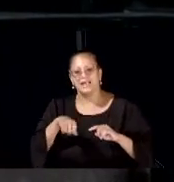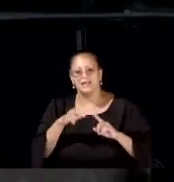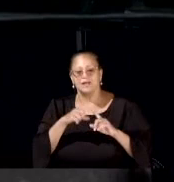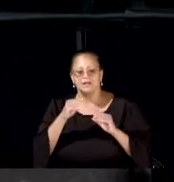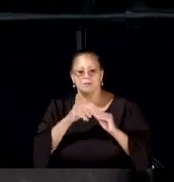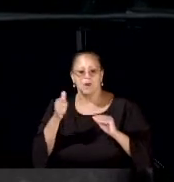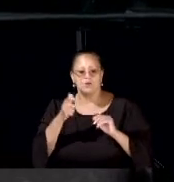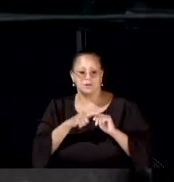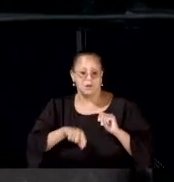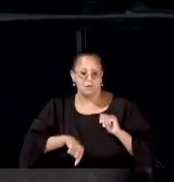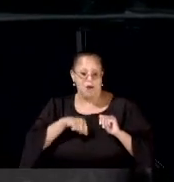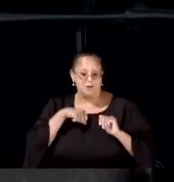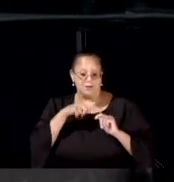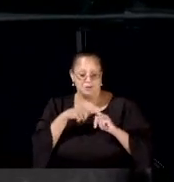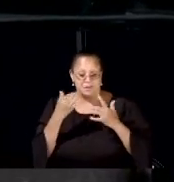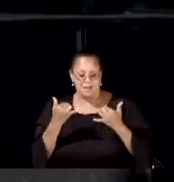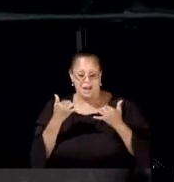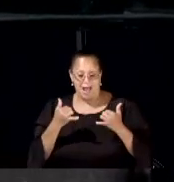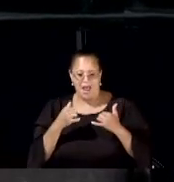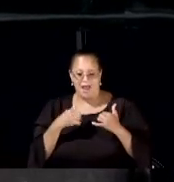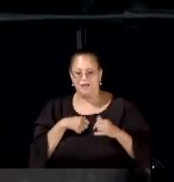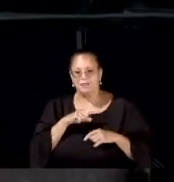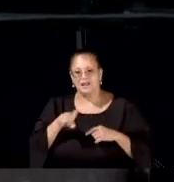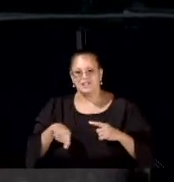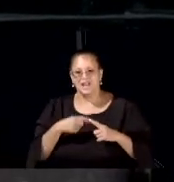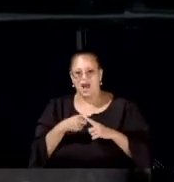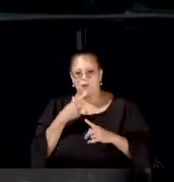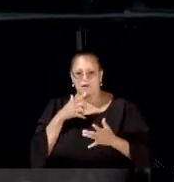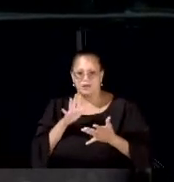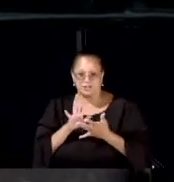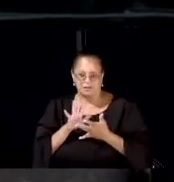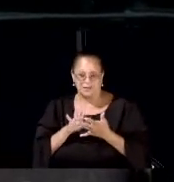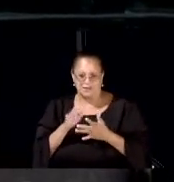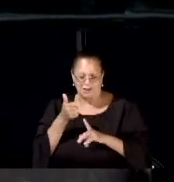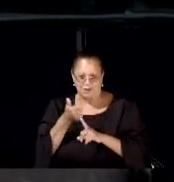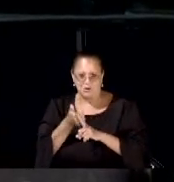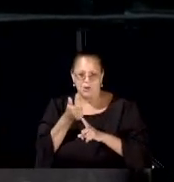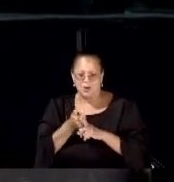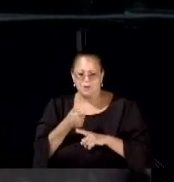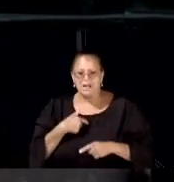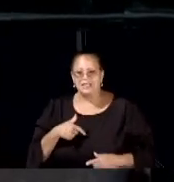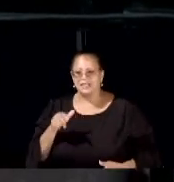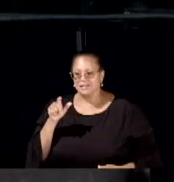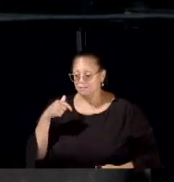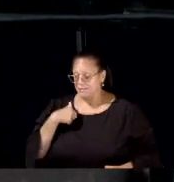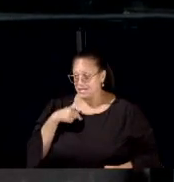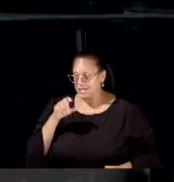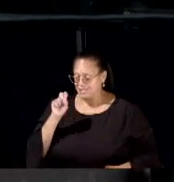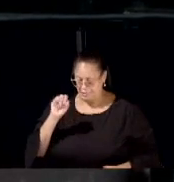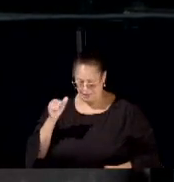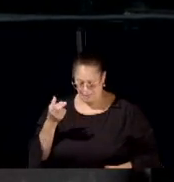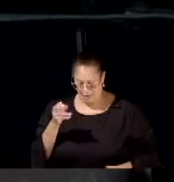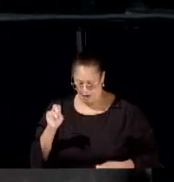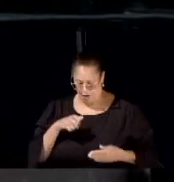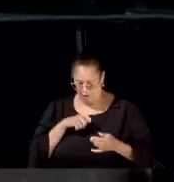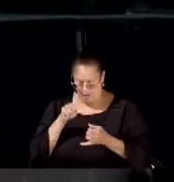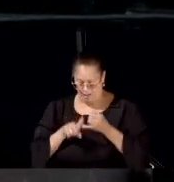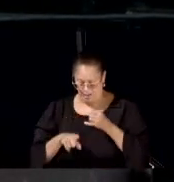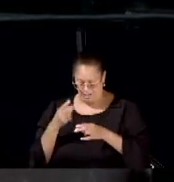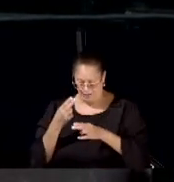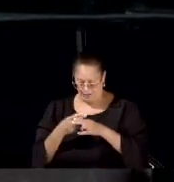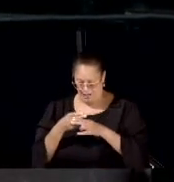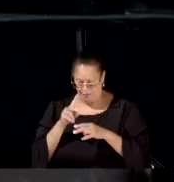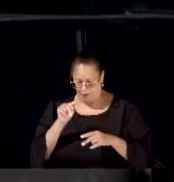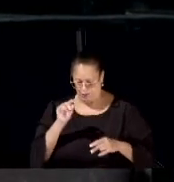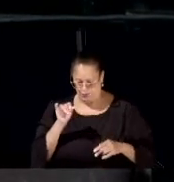of the people we are today, because our freshman selves definitely would be. This is me signing off for the very last time. Tune in